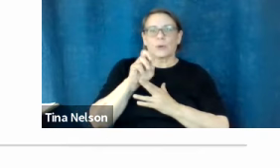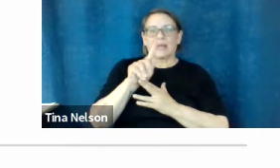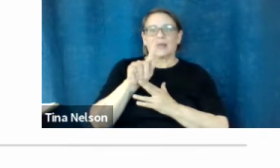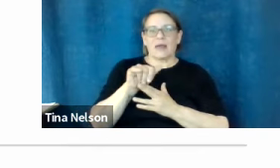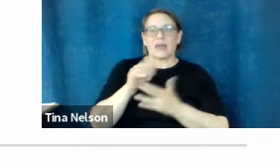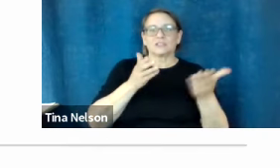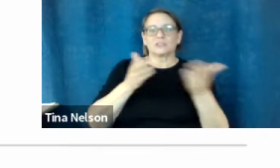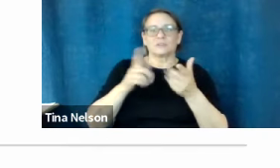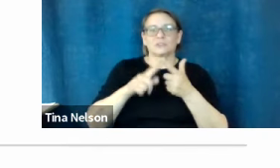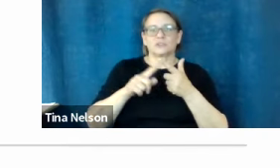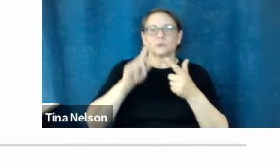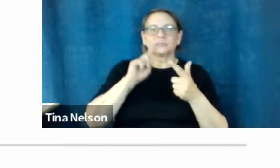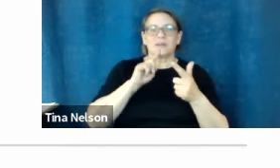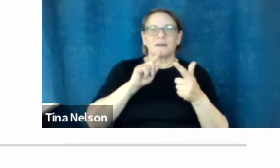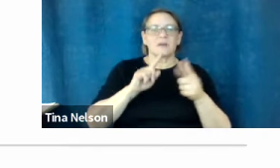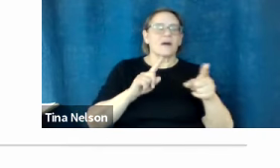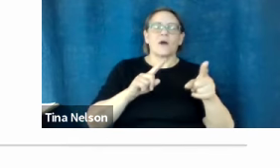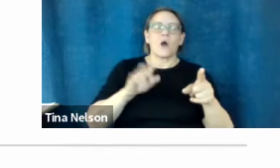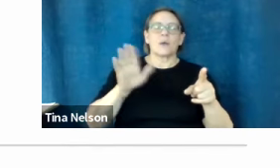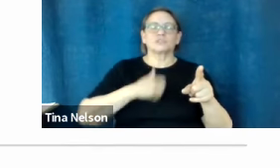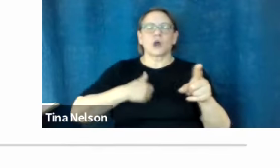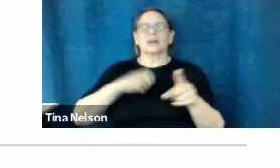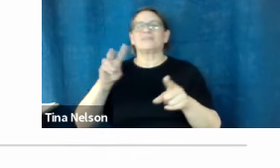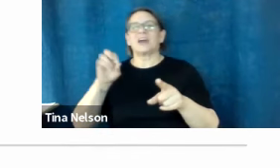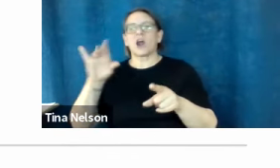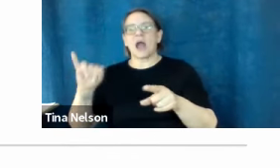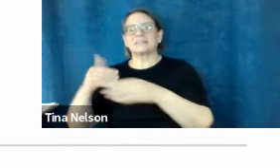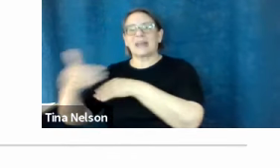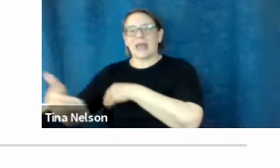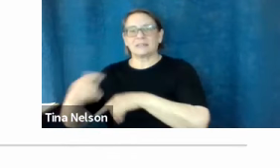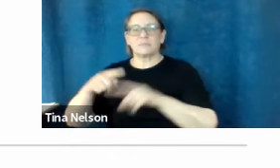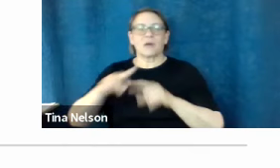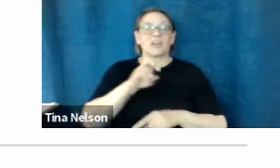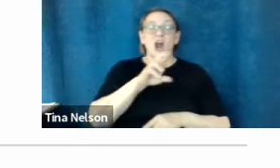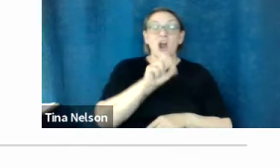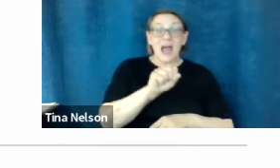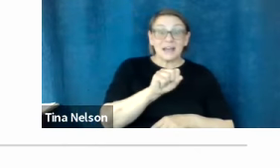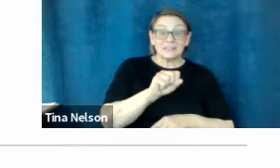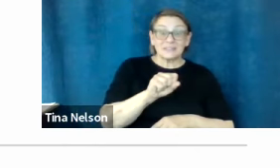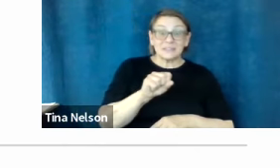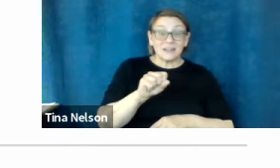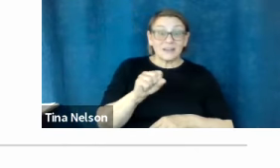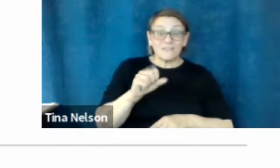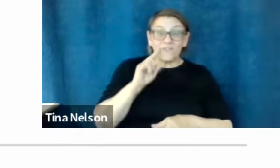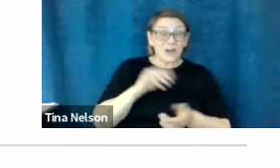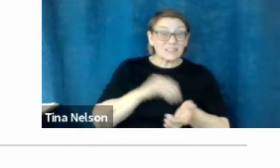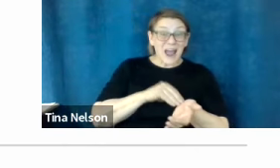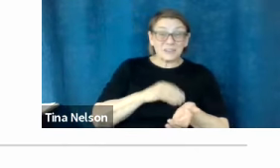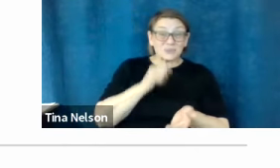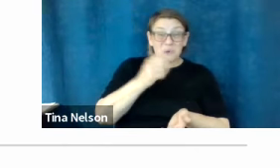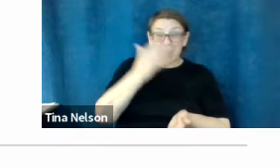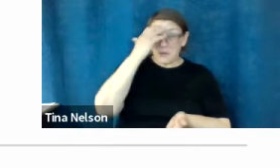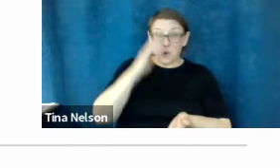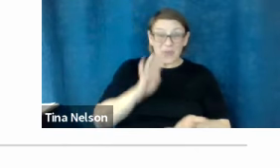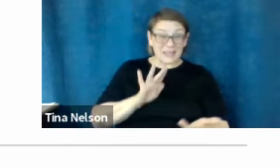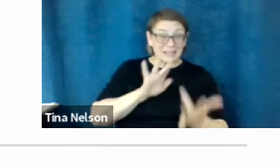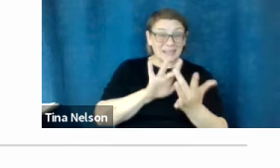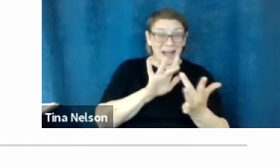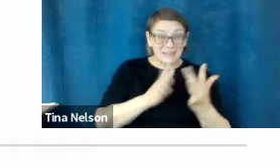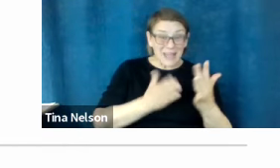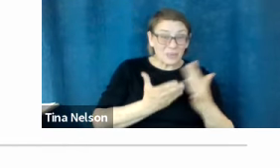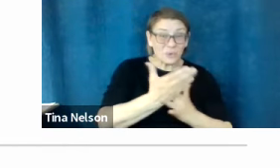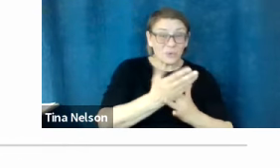patients abroad. This isn't VRI. We're getting to that next, but to know that they cannot even connect to the deaf community via VRS, video